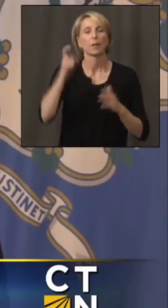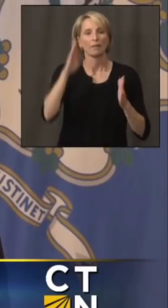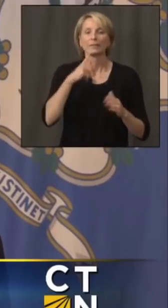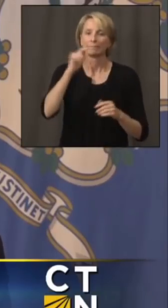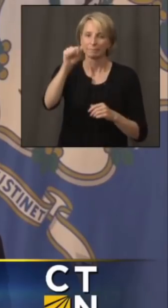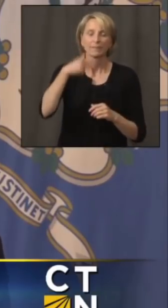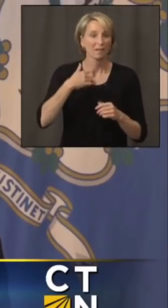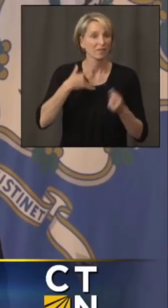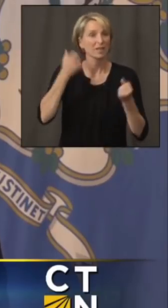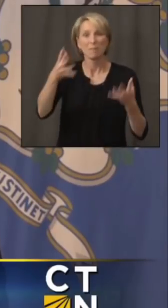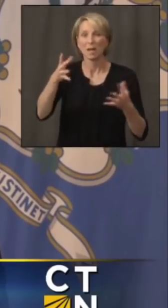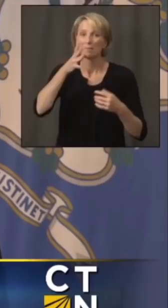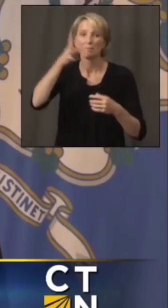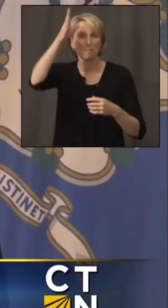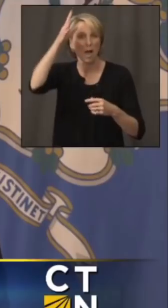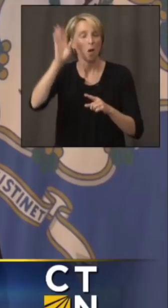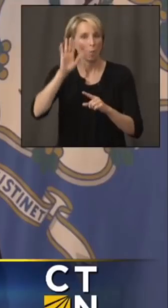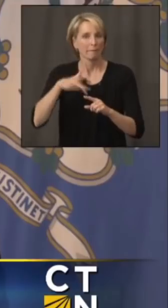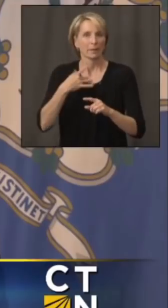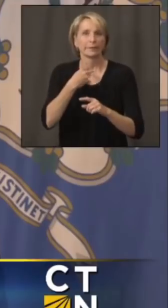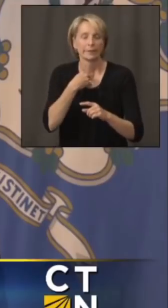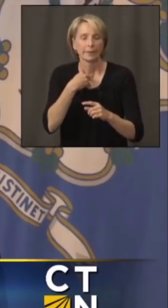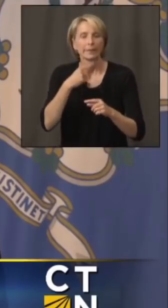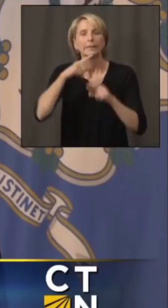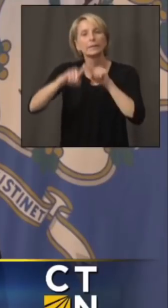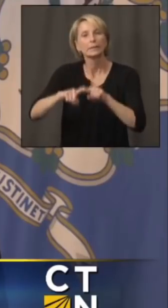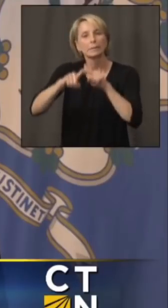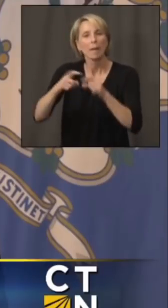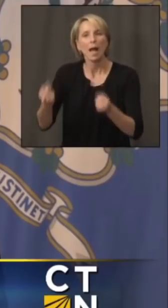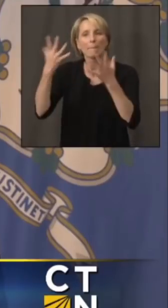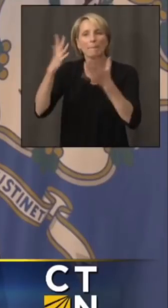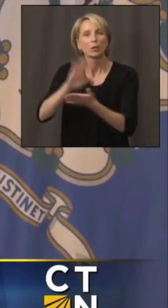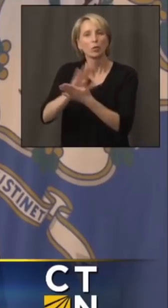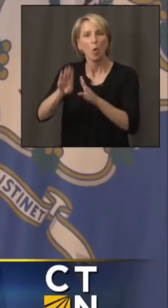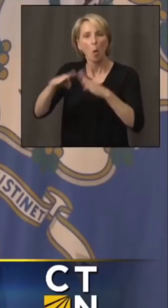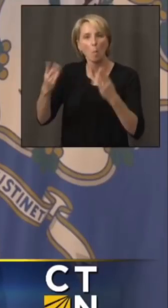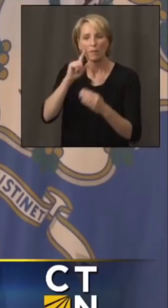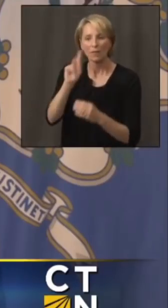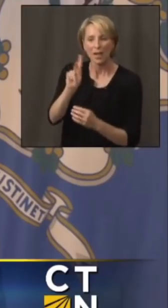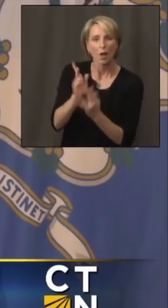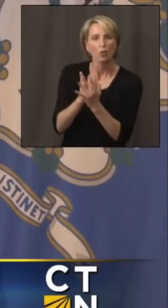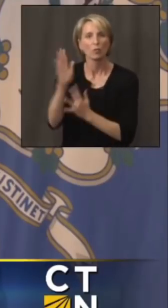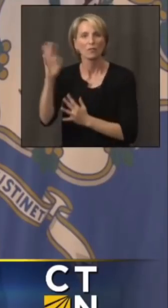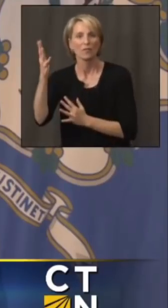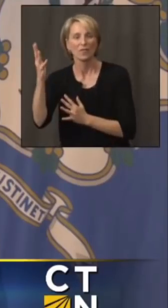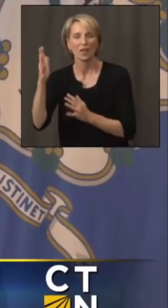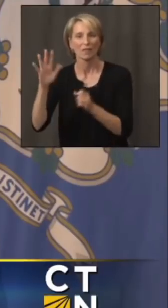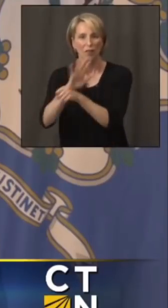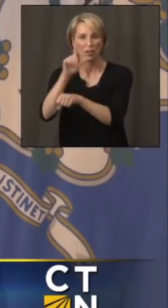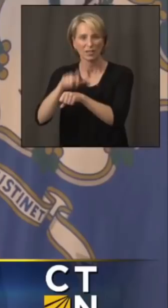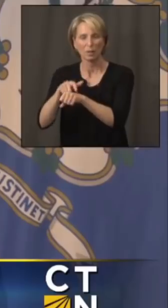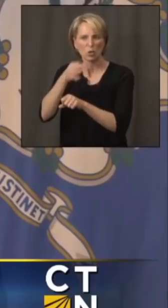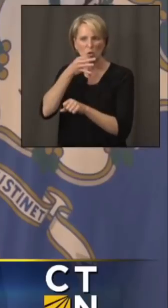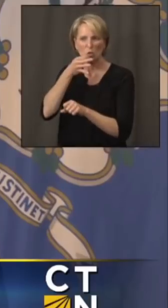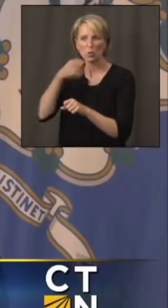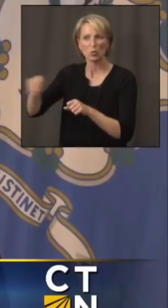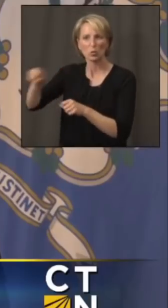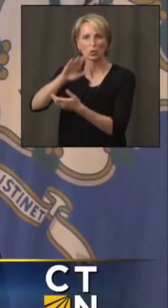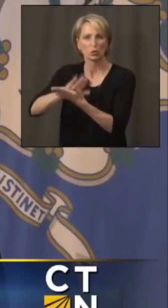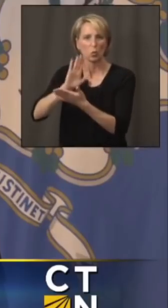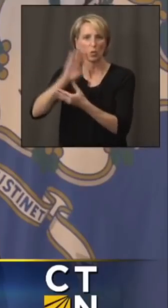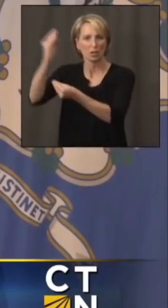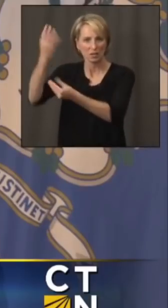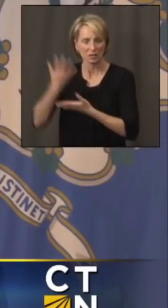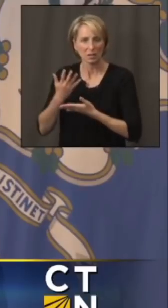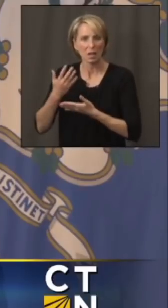It depends on how many schools open, at least K through 5 full time. We're going to have a better handle on that pretty soon. I think you're going to